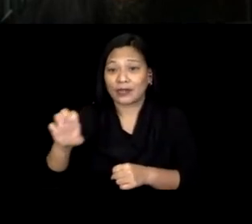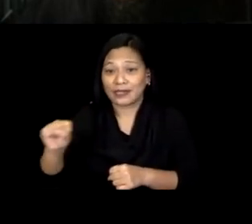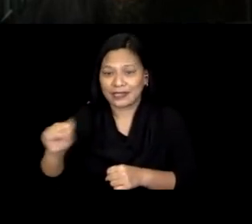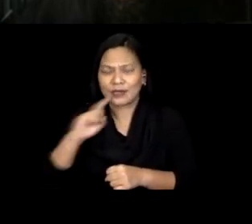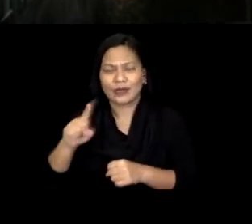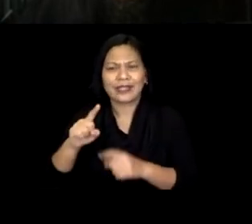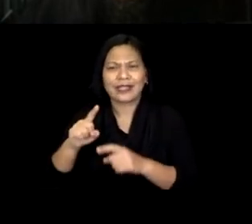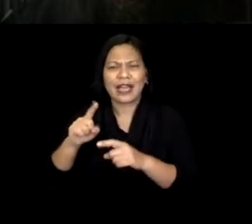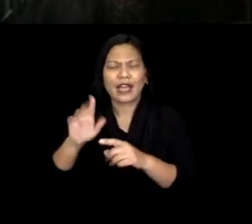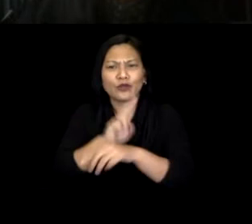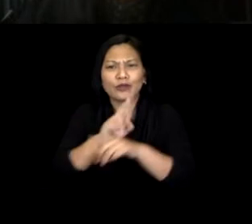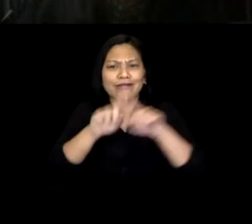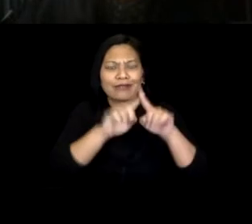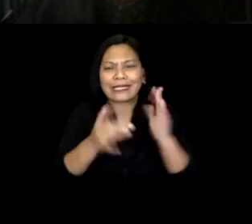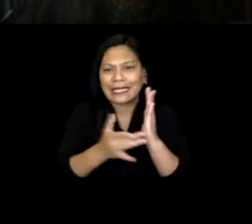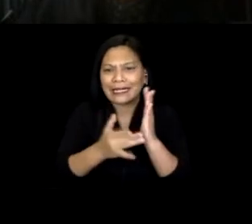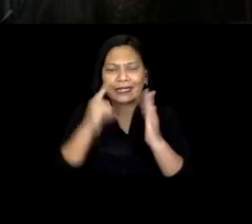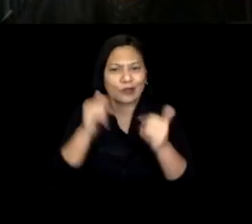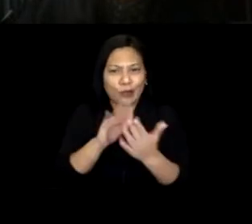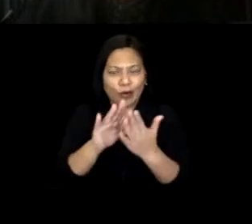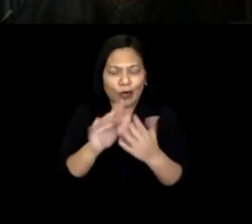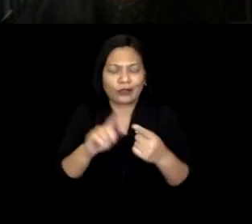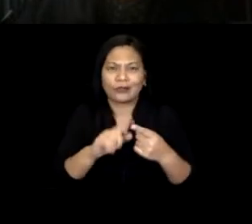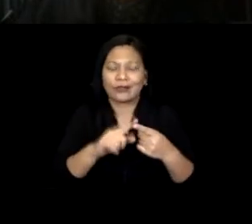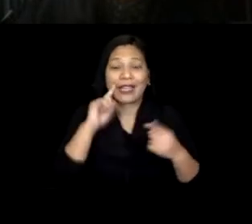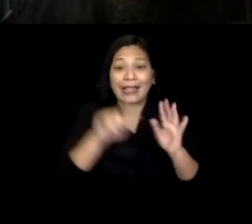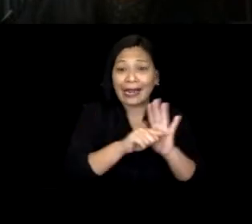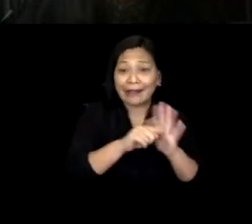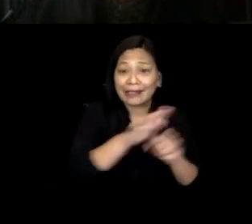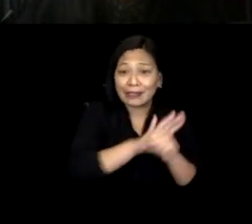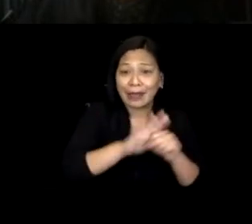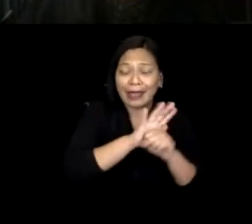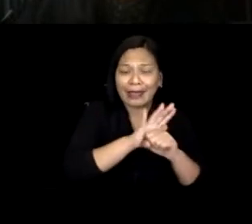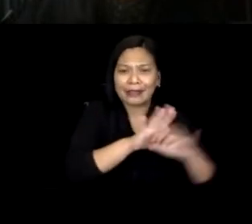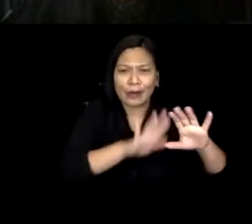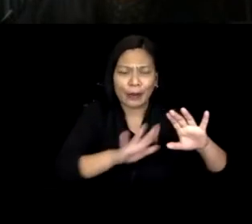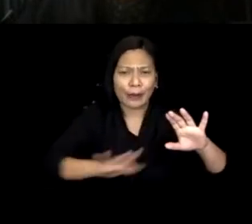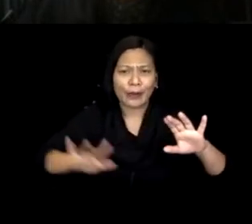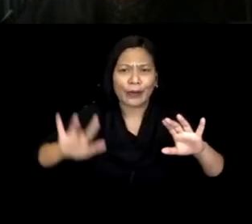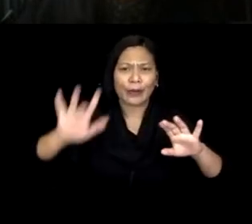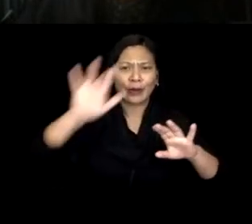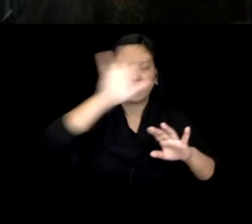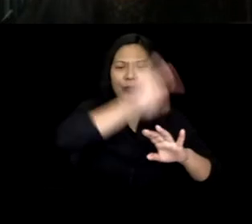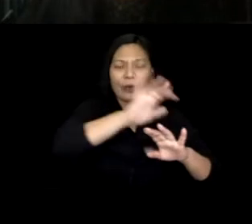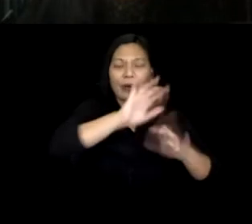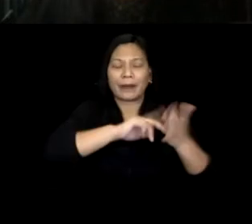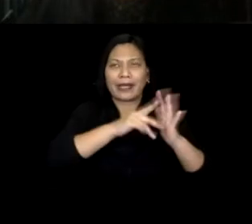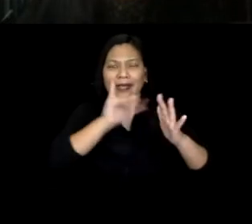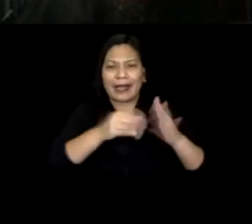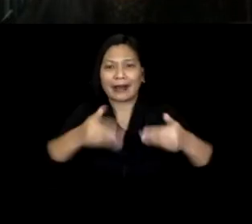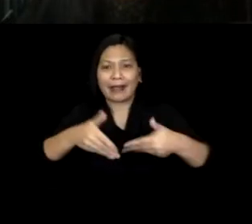almost using negative space, where there's nothing particular about this place. It's a space of the imagination that